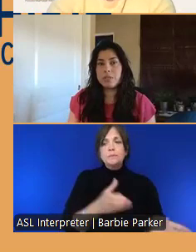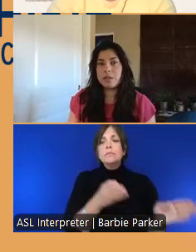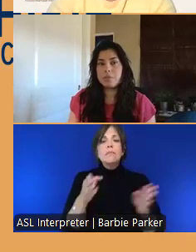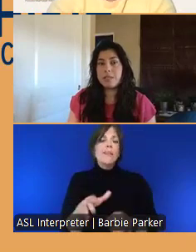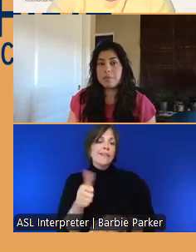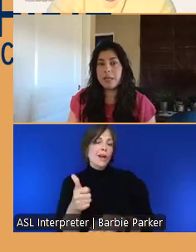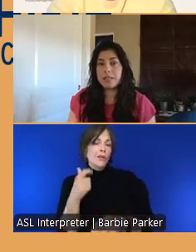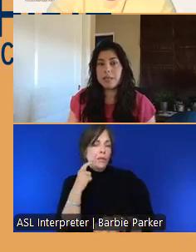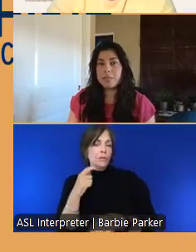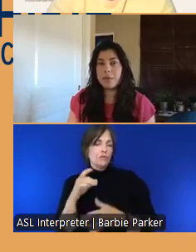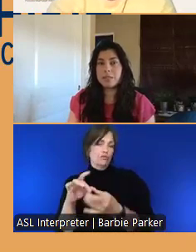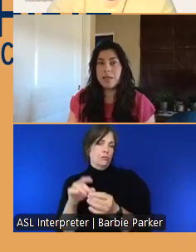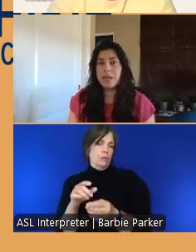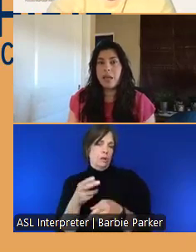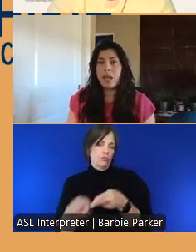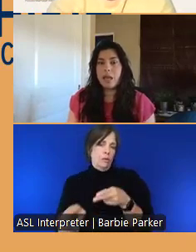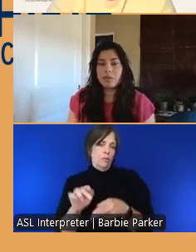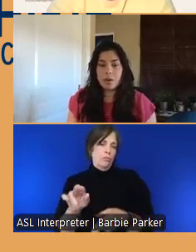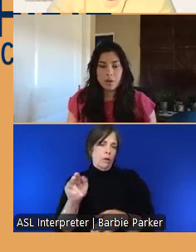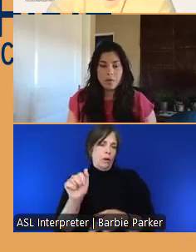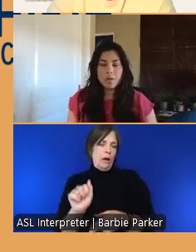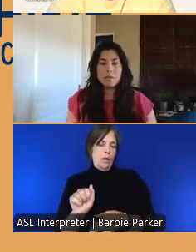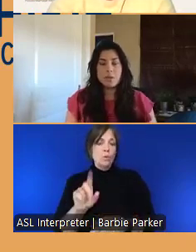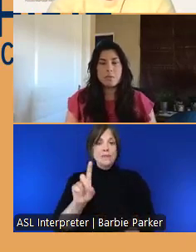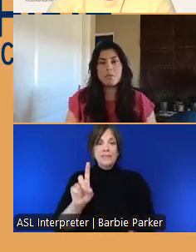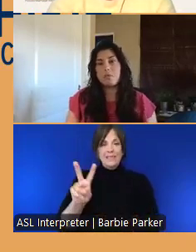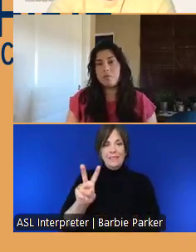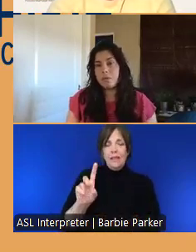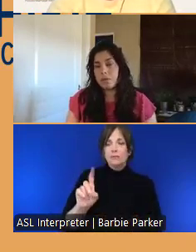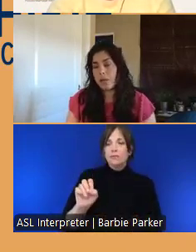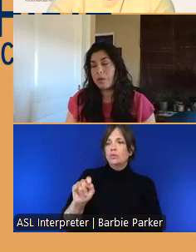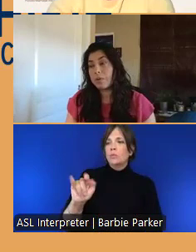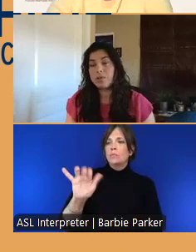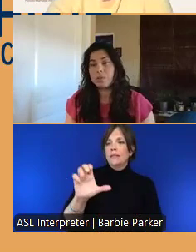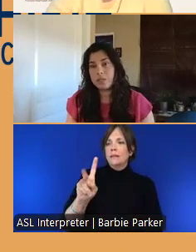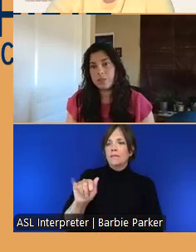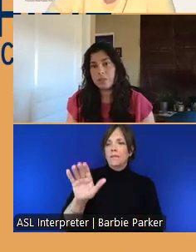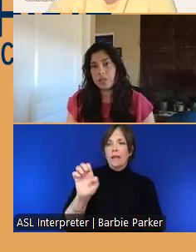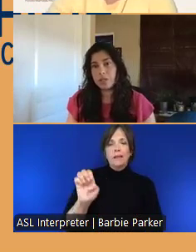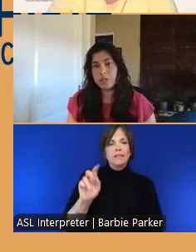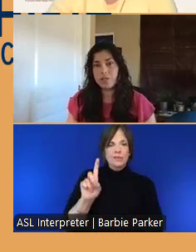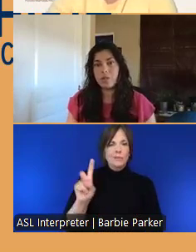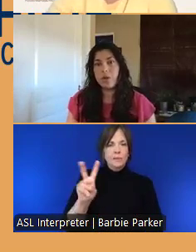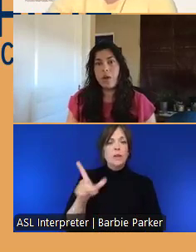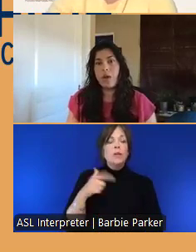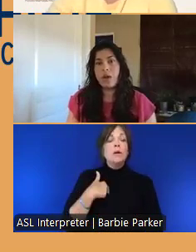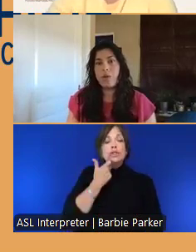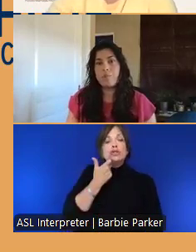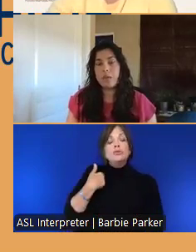Brianna, was the domestic violence aspect. And one of the things when I was doing my own personal research on this